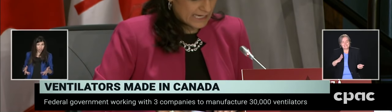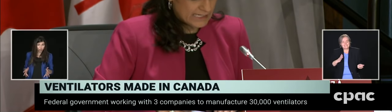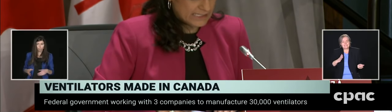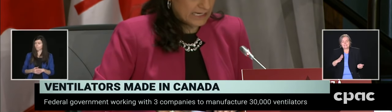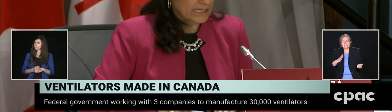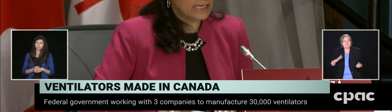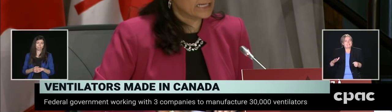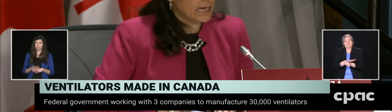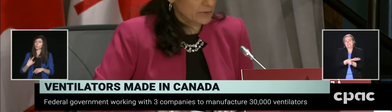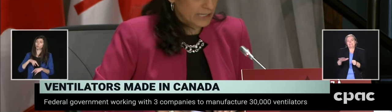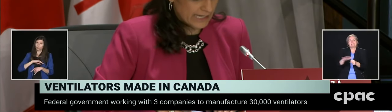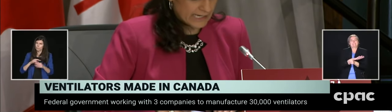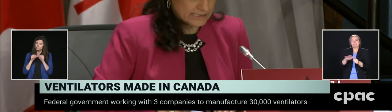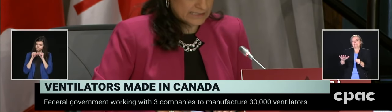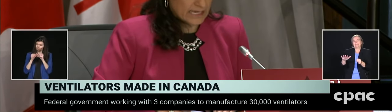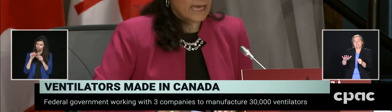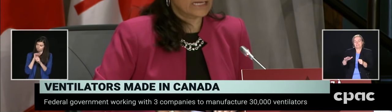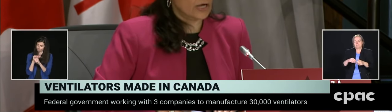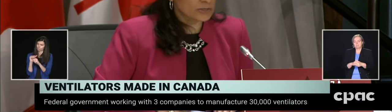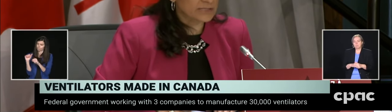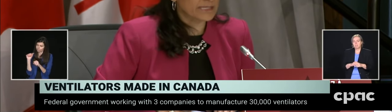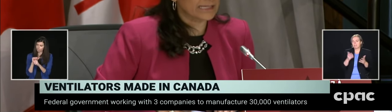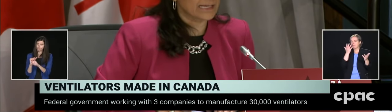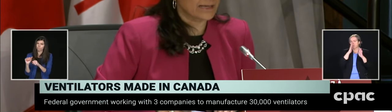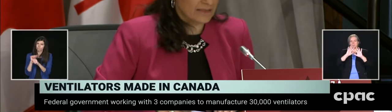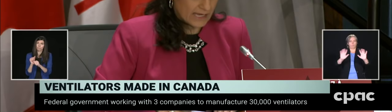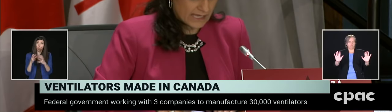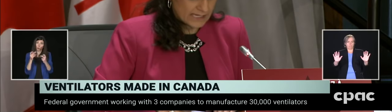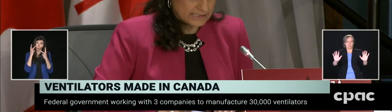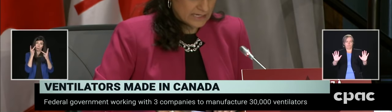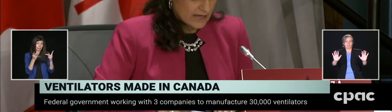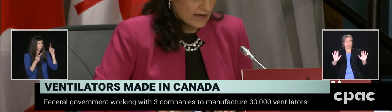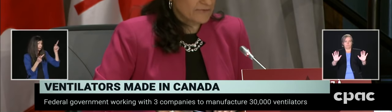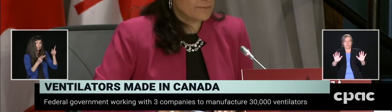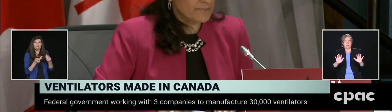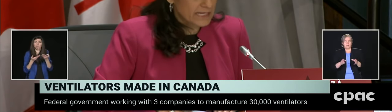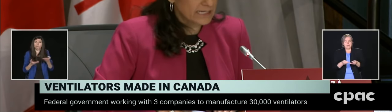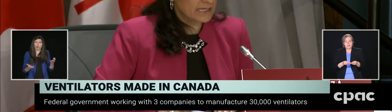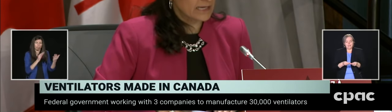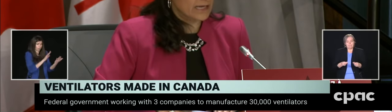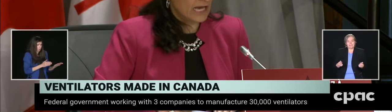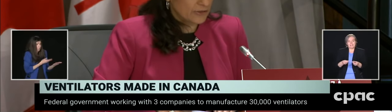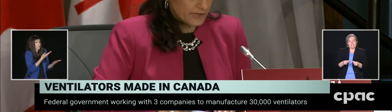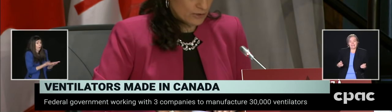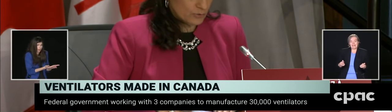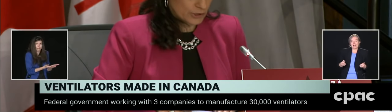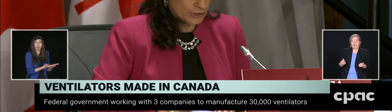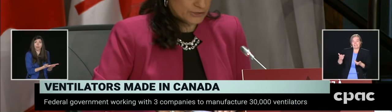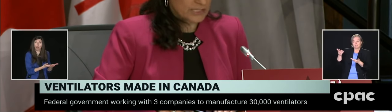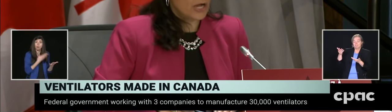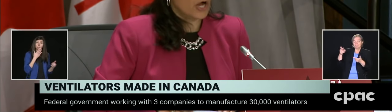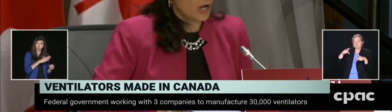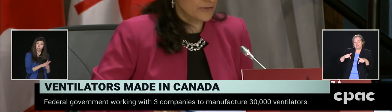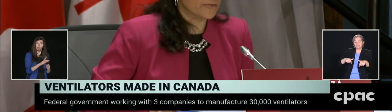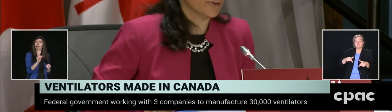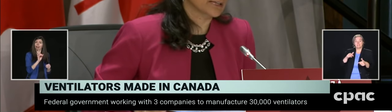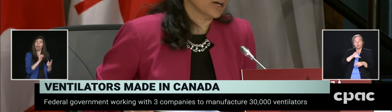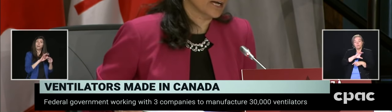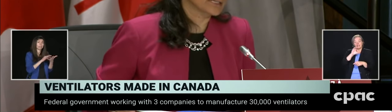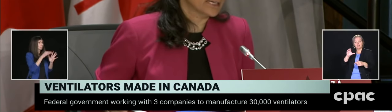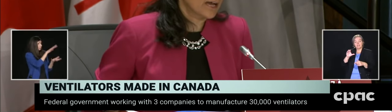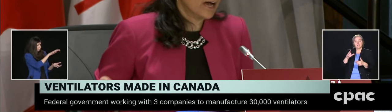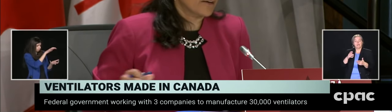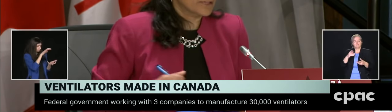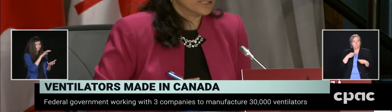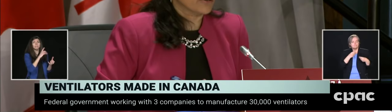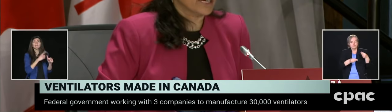in Canada, in our hands, and ultimately in the hands of the many healthcare workers on the front